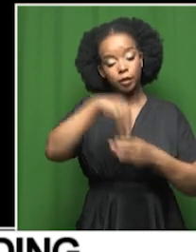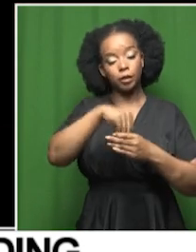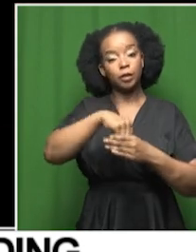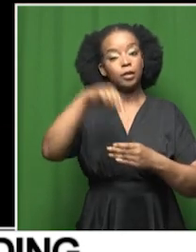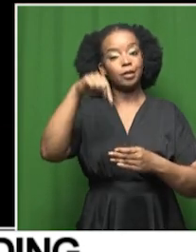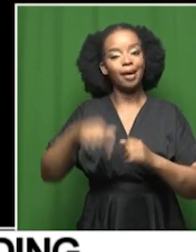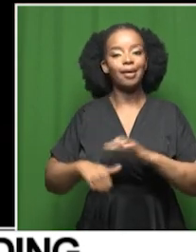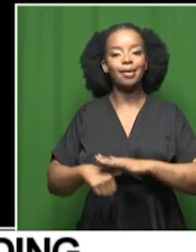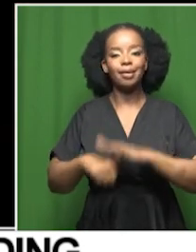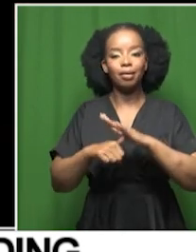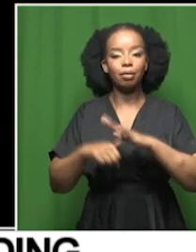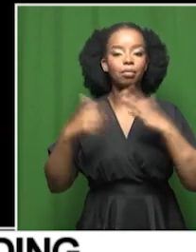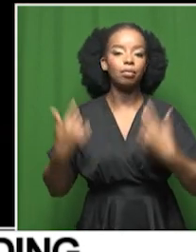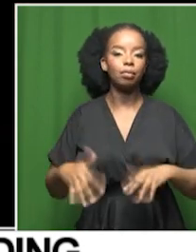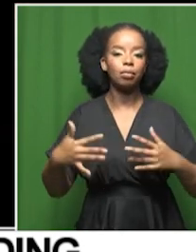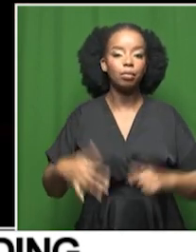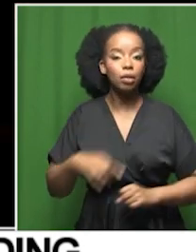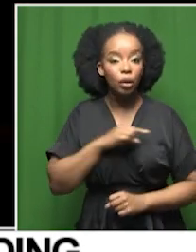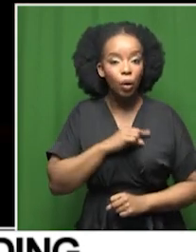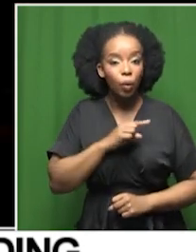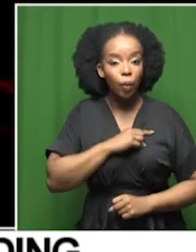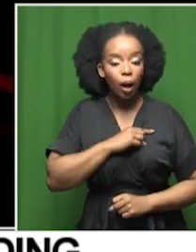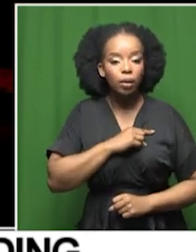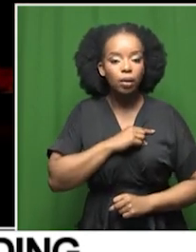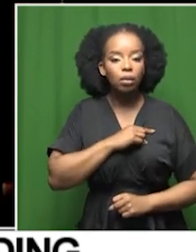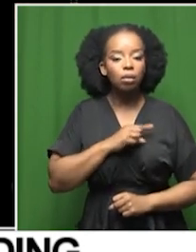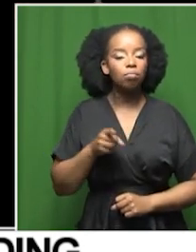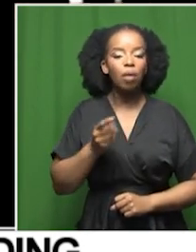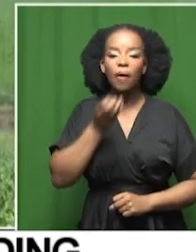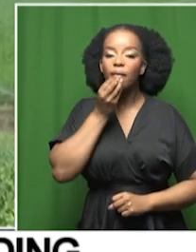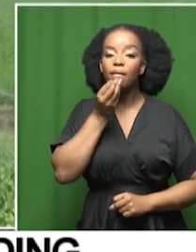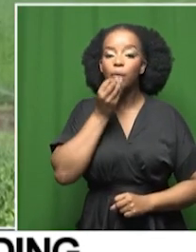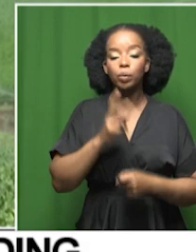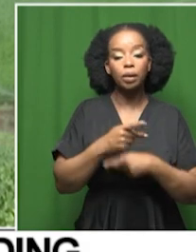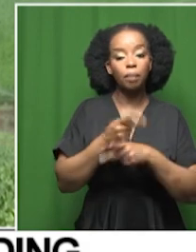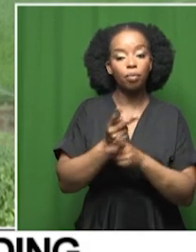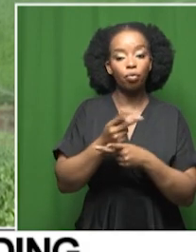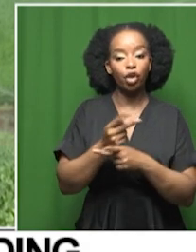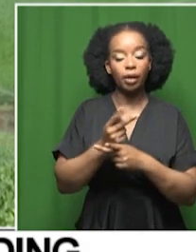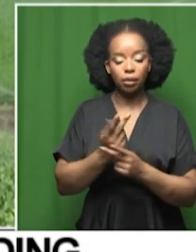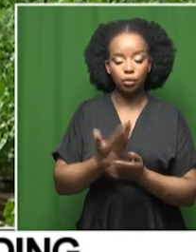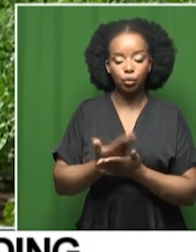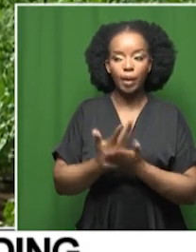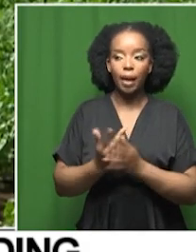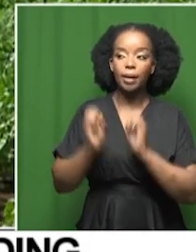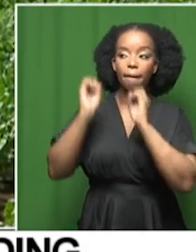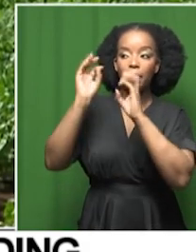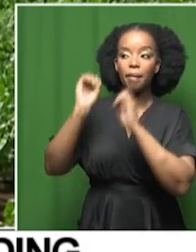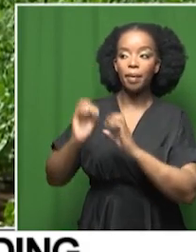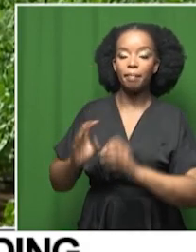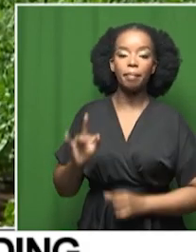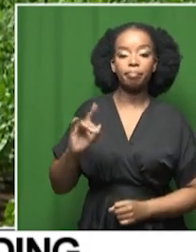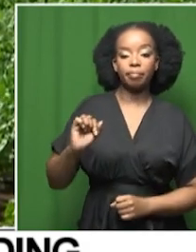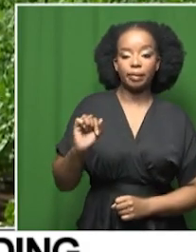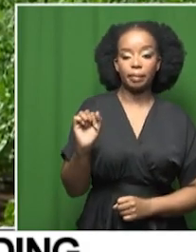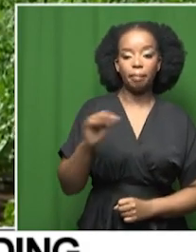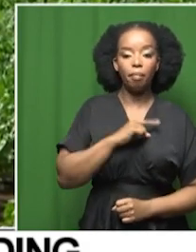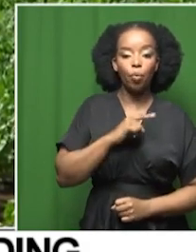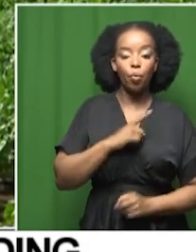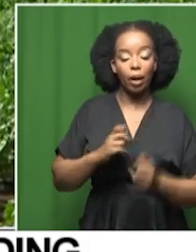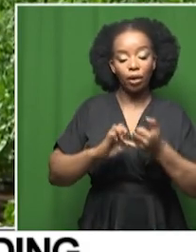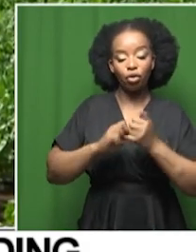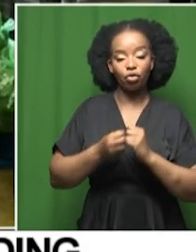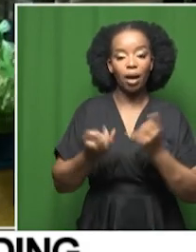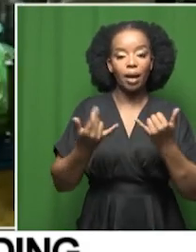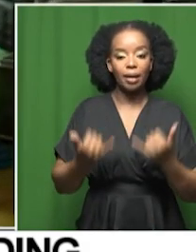you know, converting agricultural produce, you know, into actual food products that you can have on your shelves. They're trying to align load